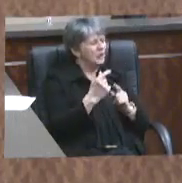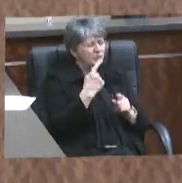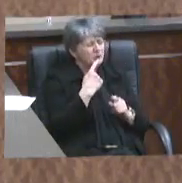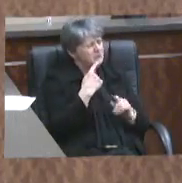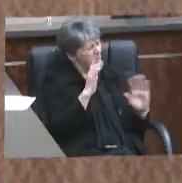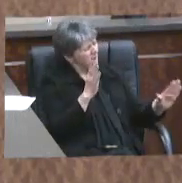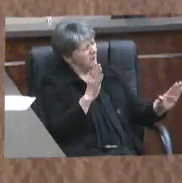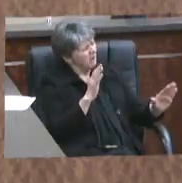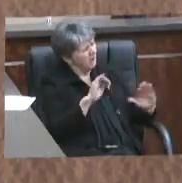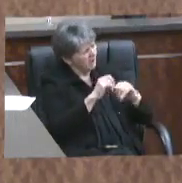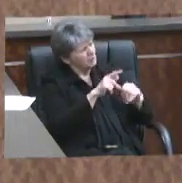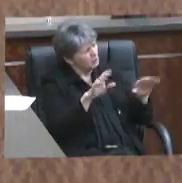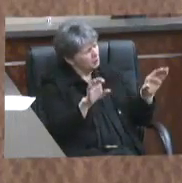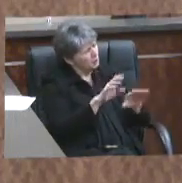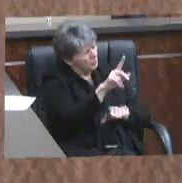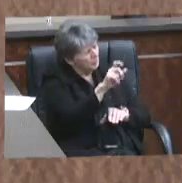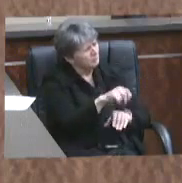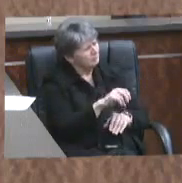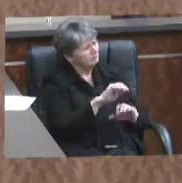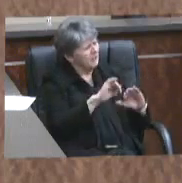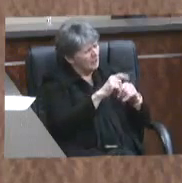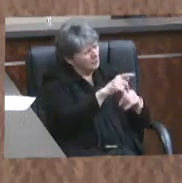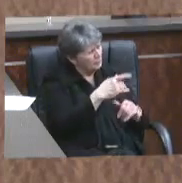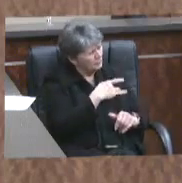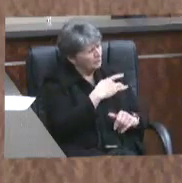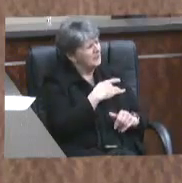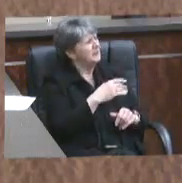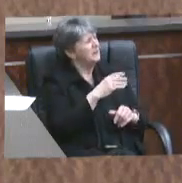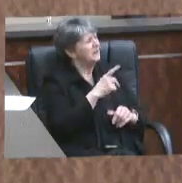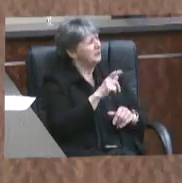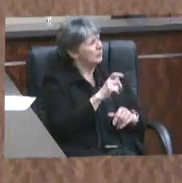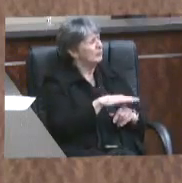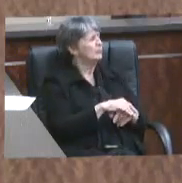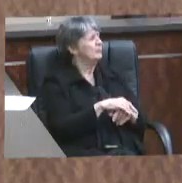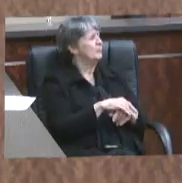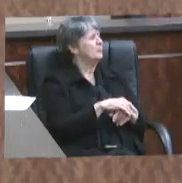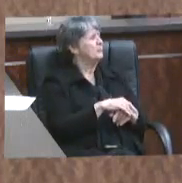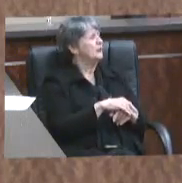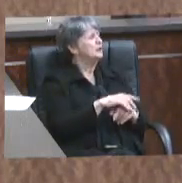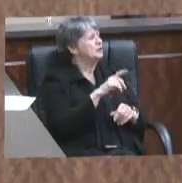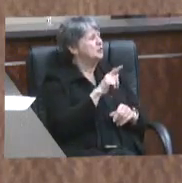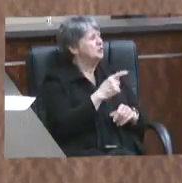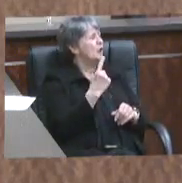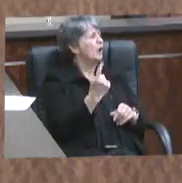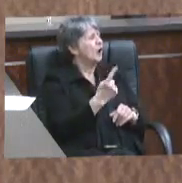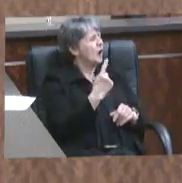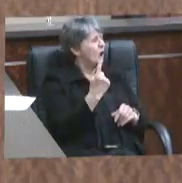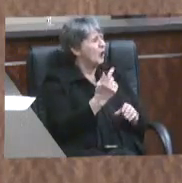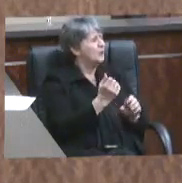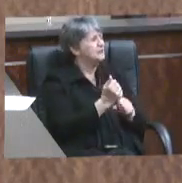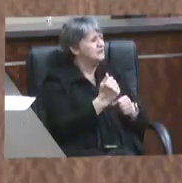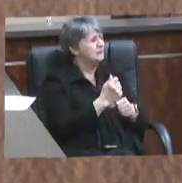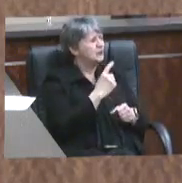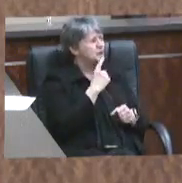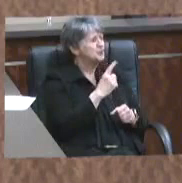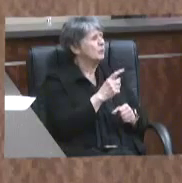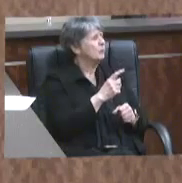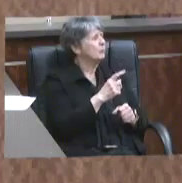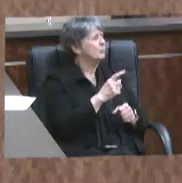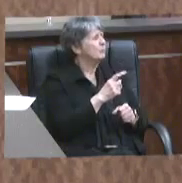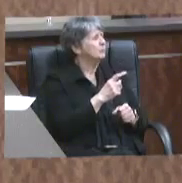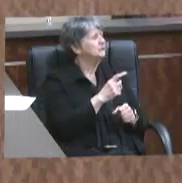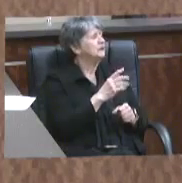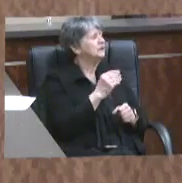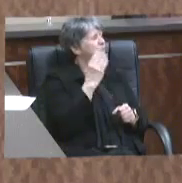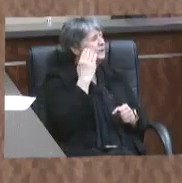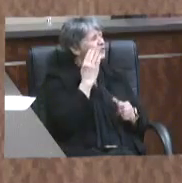you doing? How are you feeling? Our boss is sick. And you know he's one of your best friends. You always make sure you stay close. In recognition of